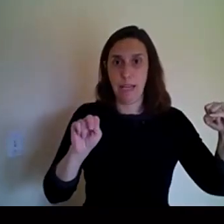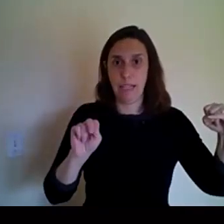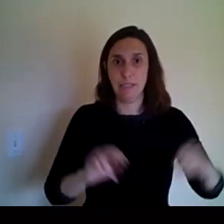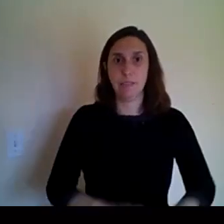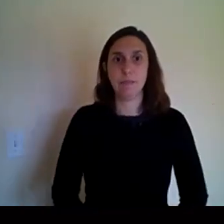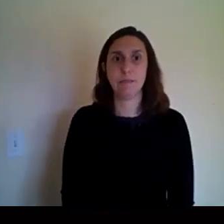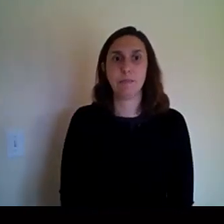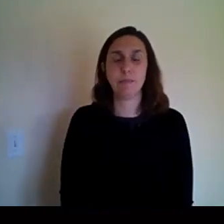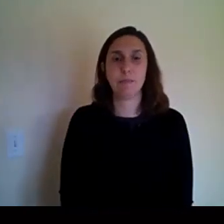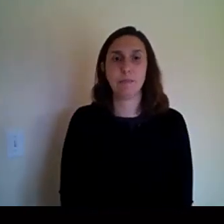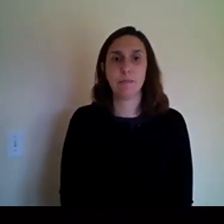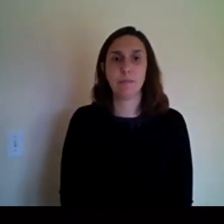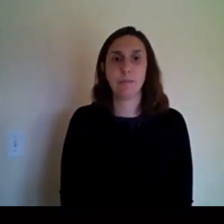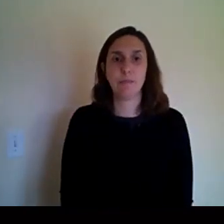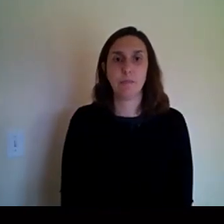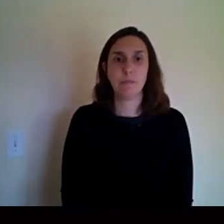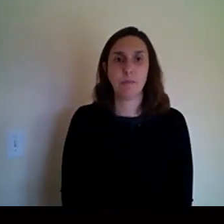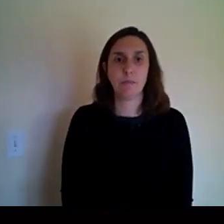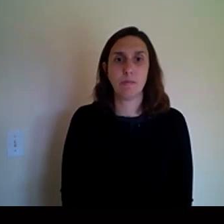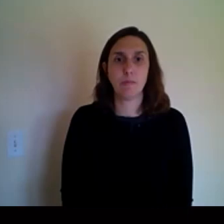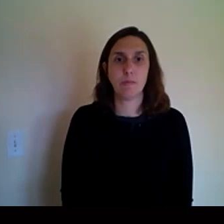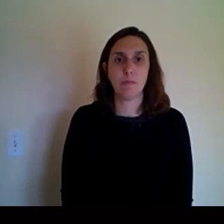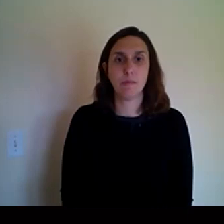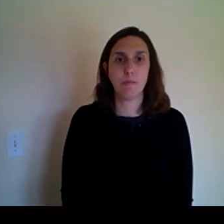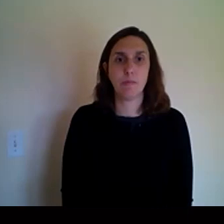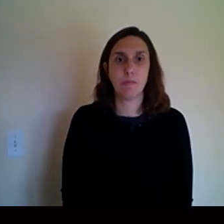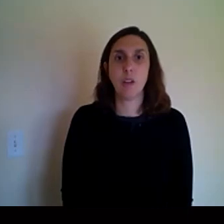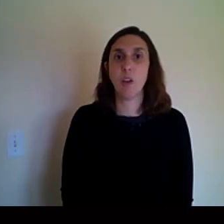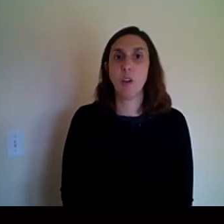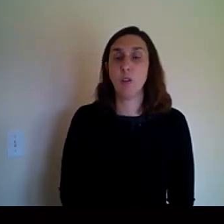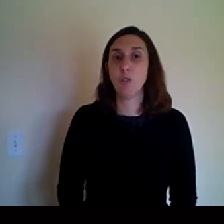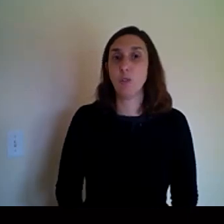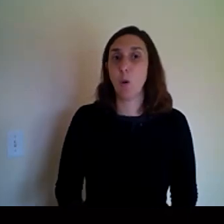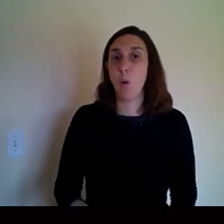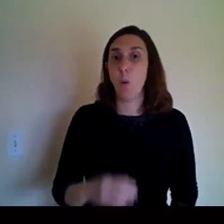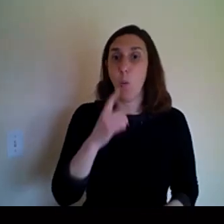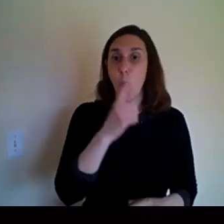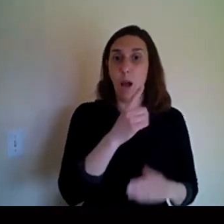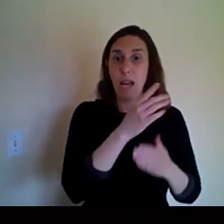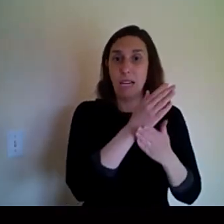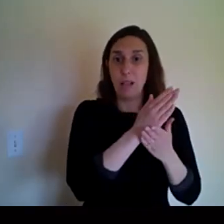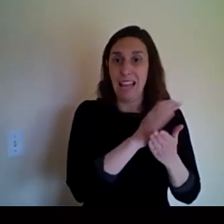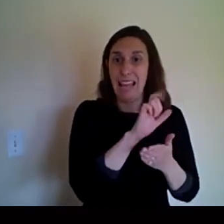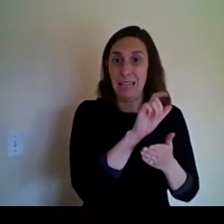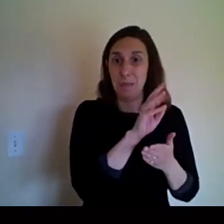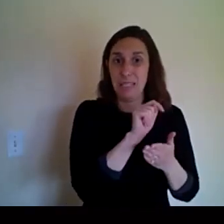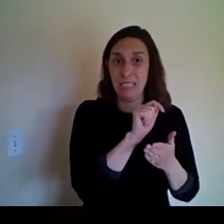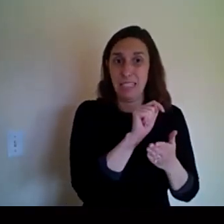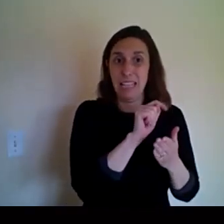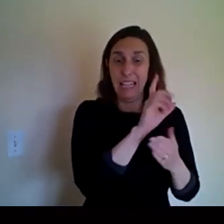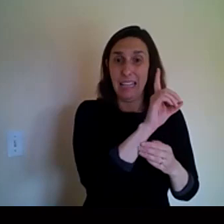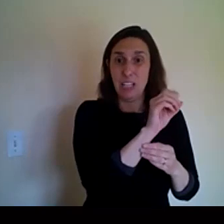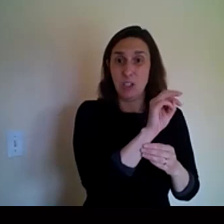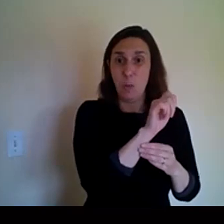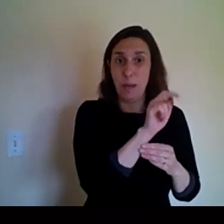This idea that one element in the domain moves over to one element in the range was